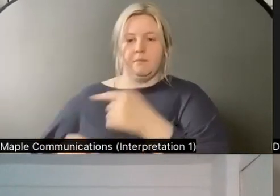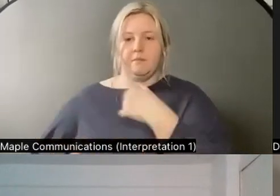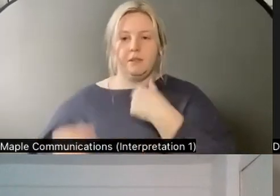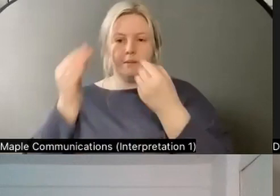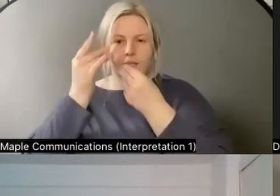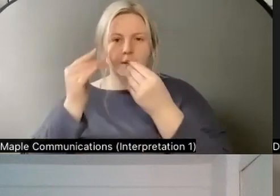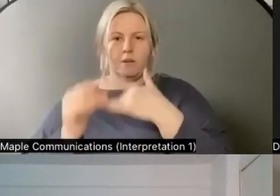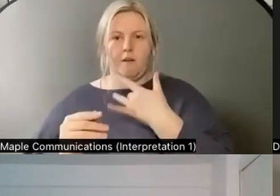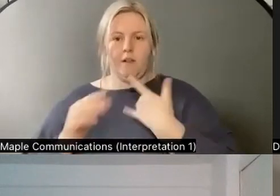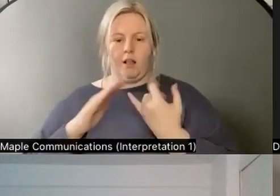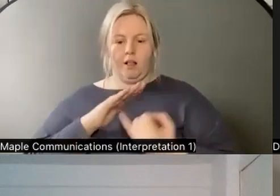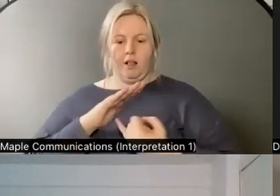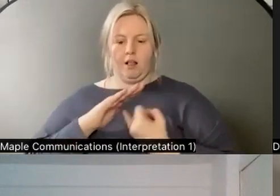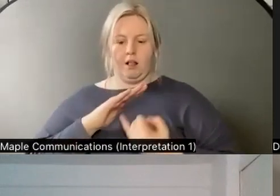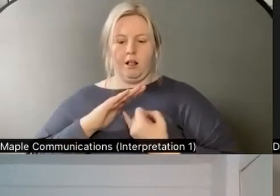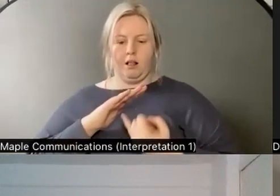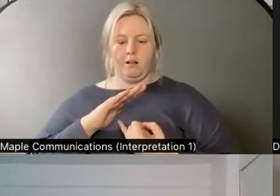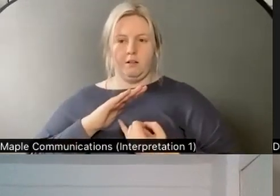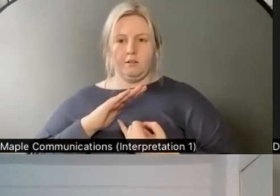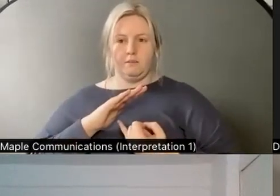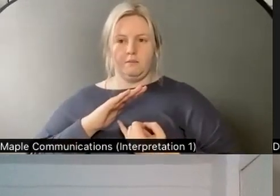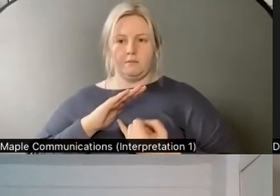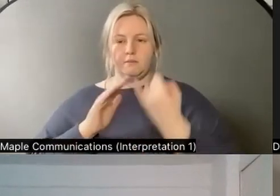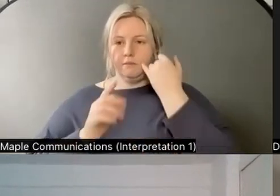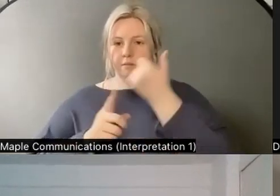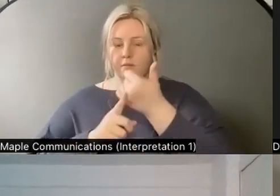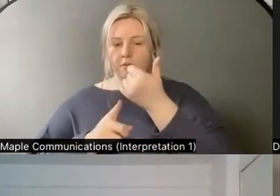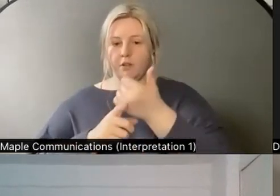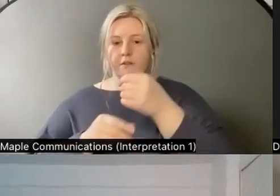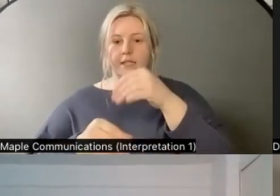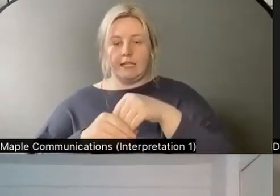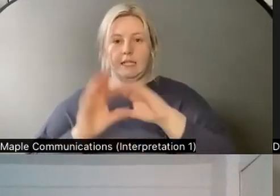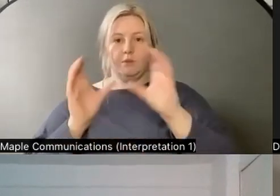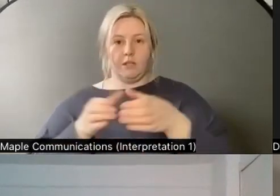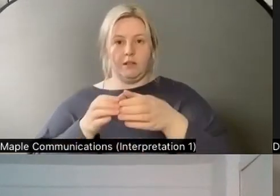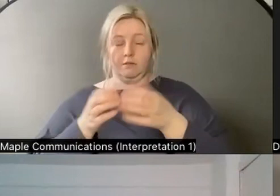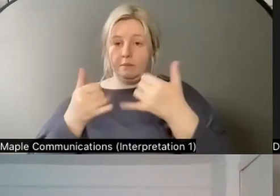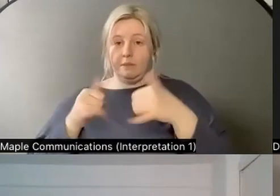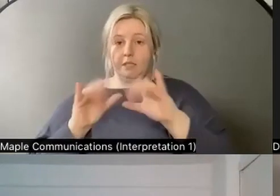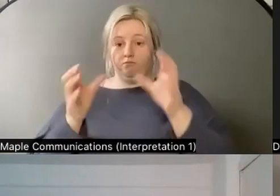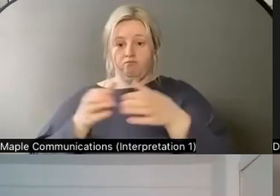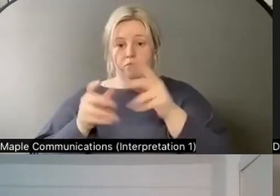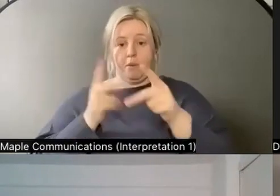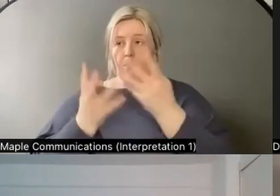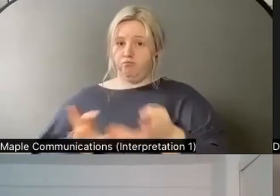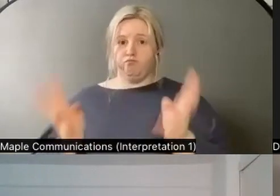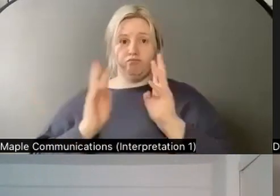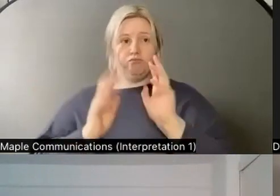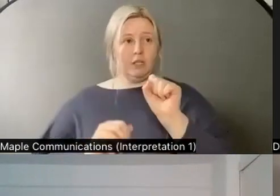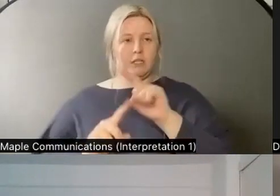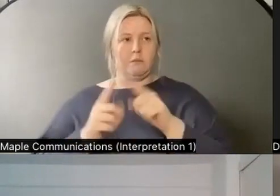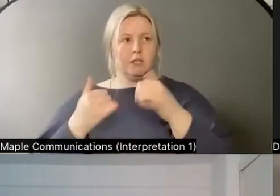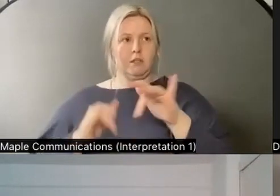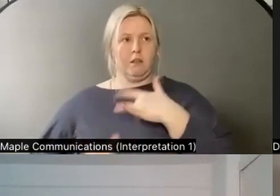isolating it can be, even when you're in those sort of collective experiences, because the politics of